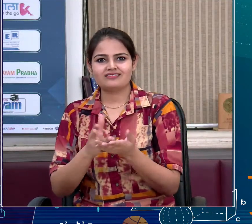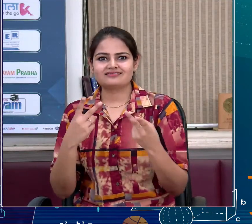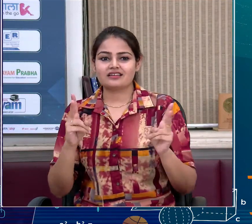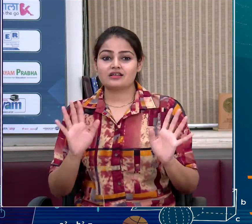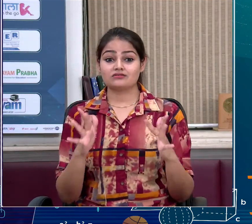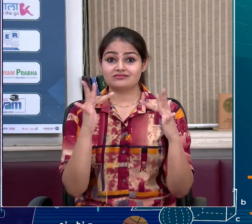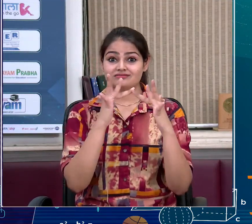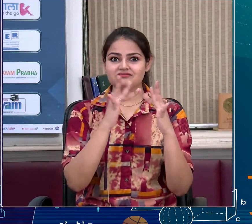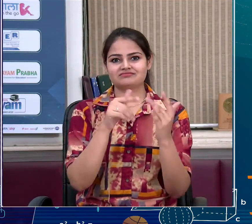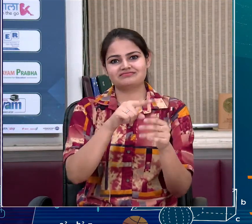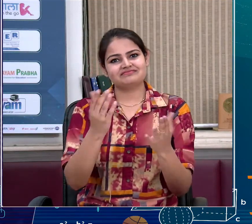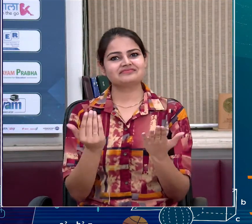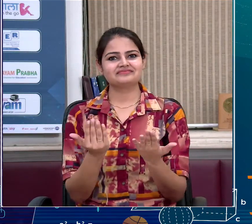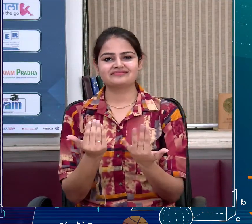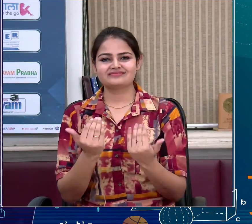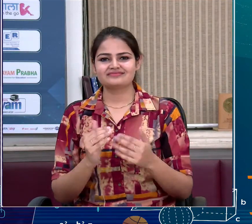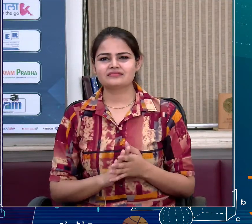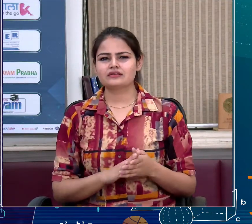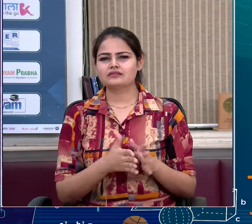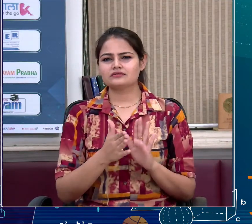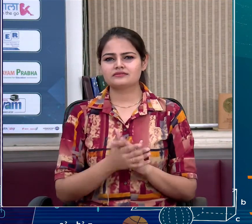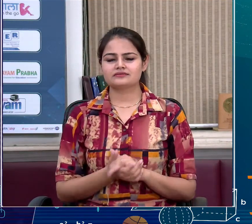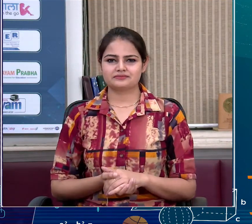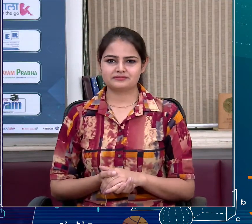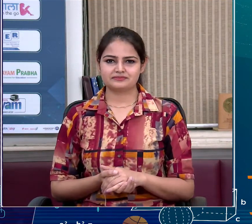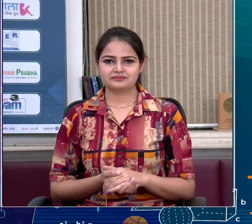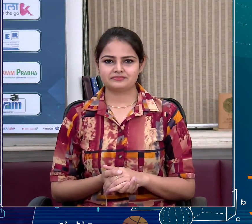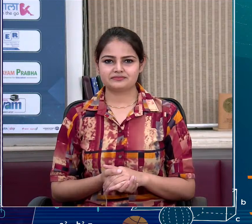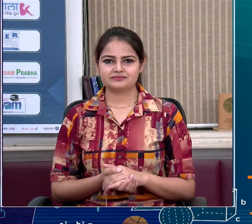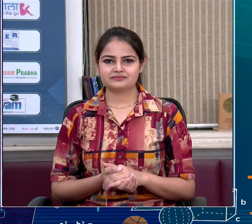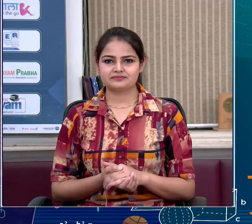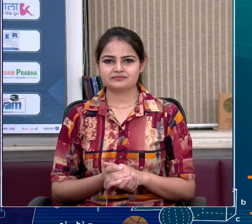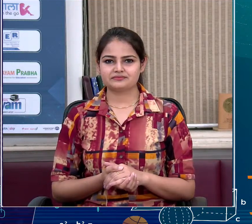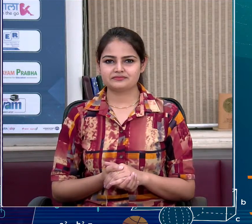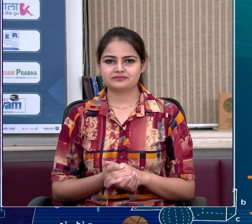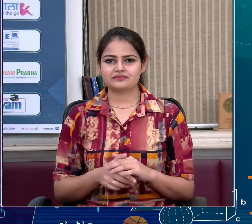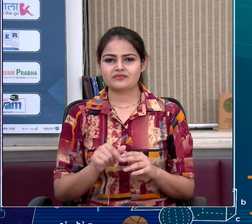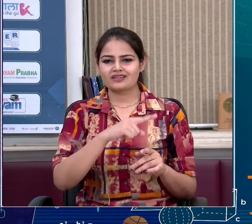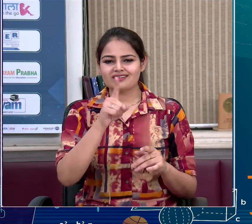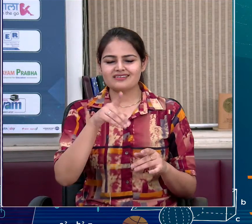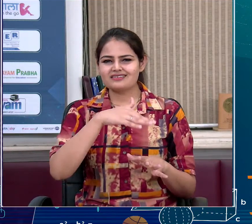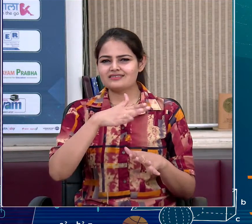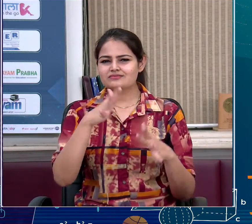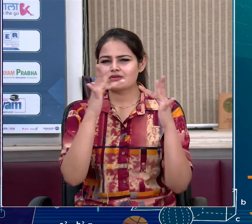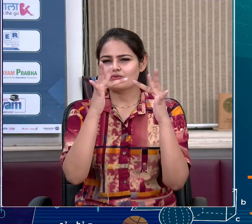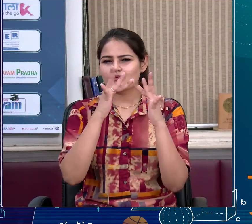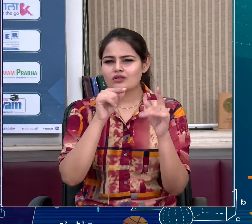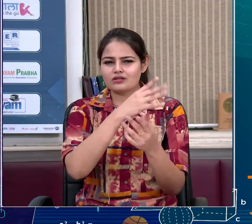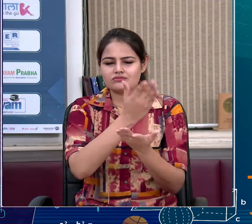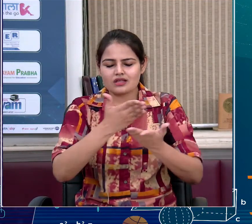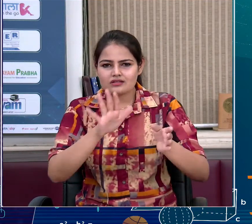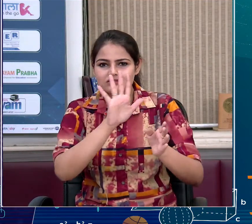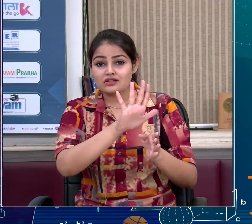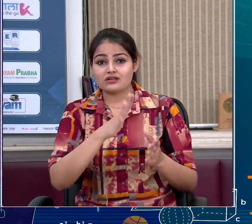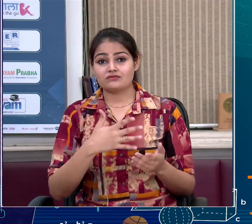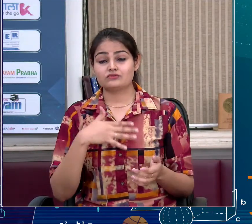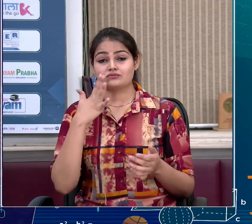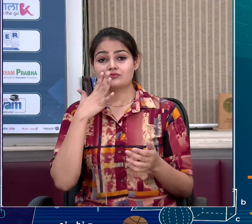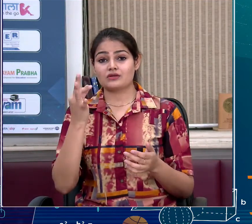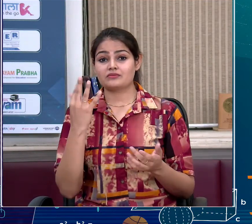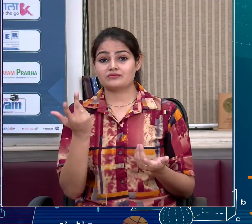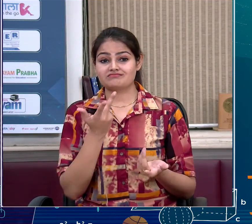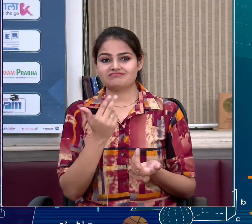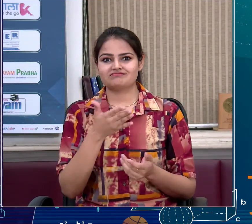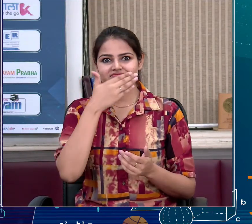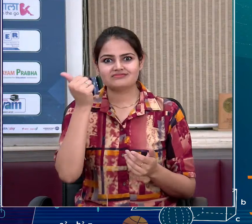online. The best thing is that yes, the child can build up the reading skills. Why? Because the audio note is